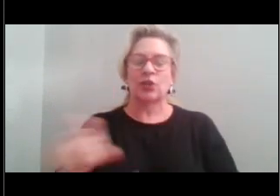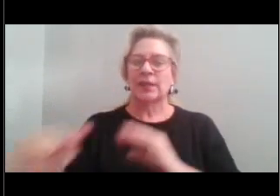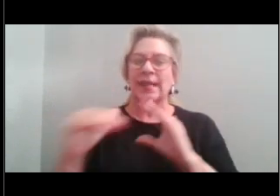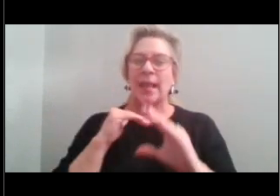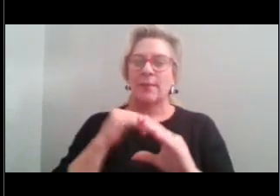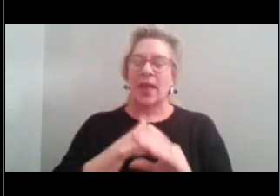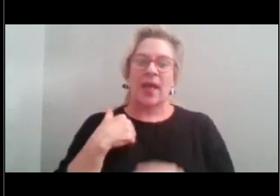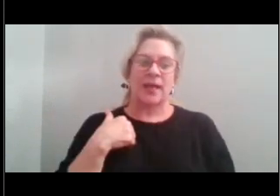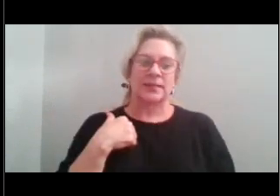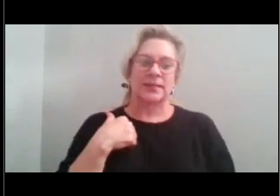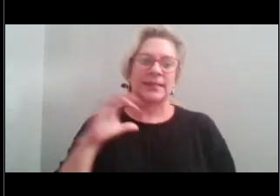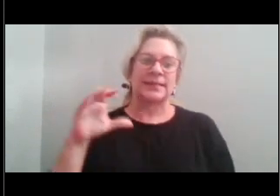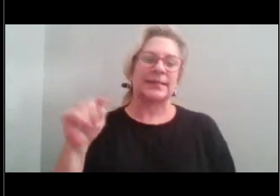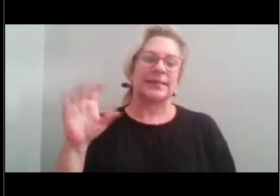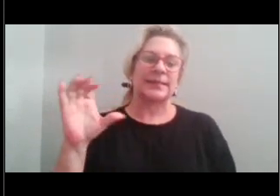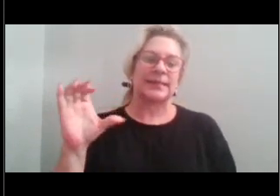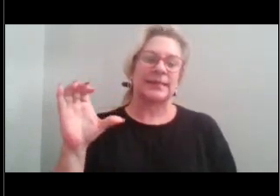at